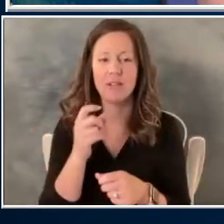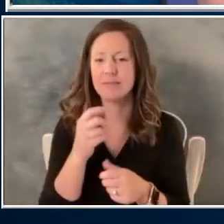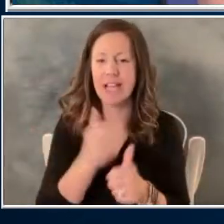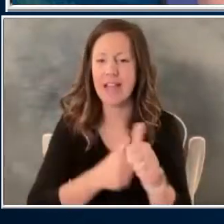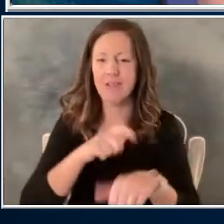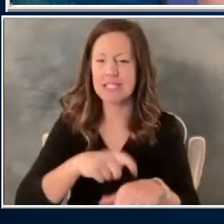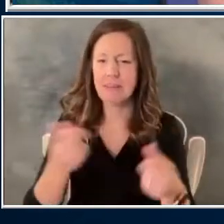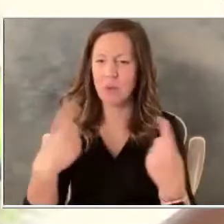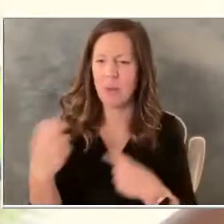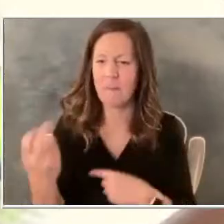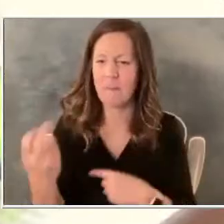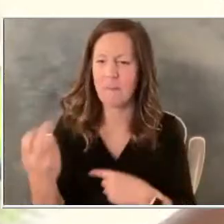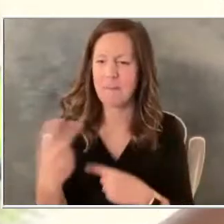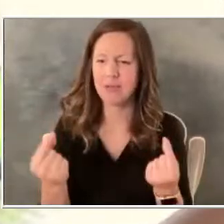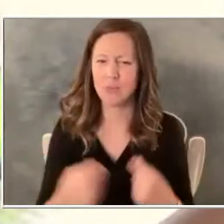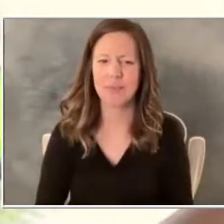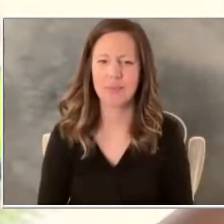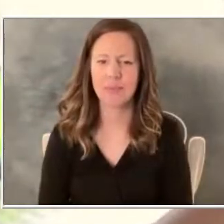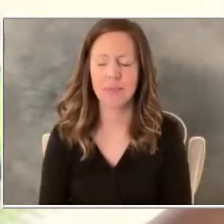are they doing?